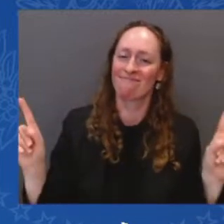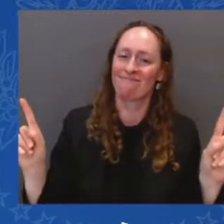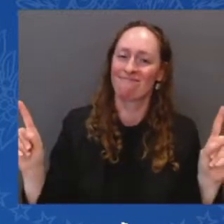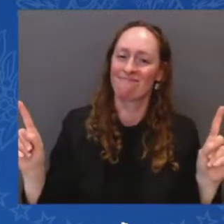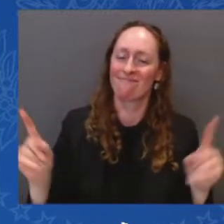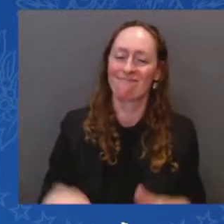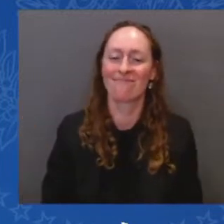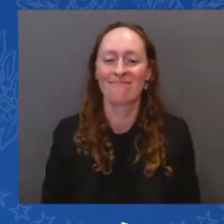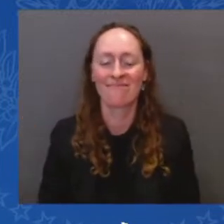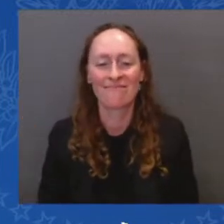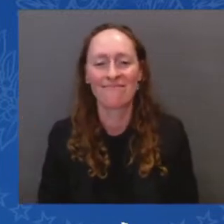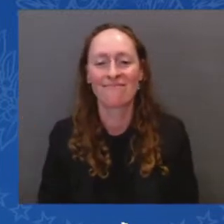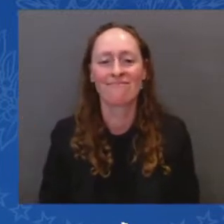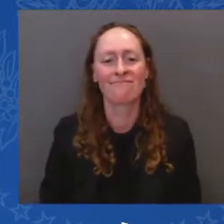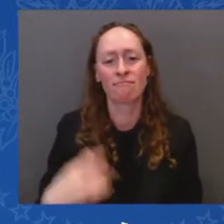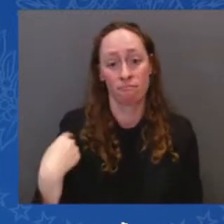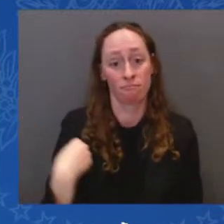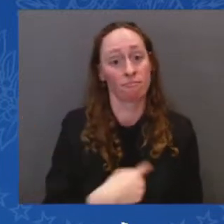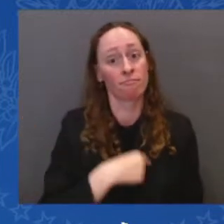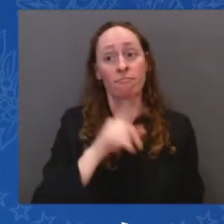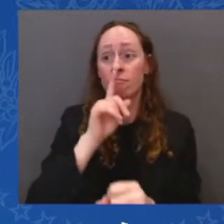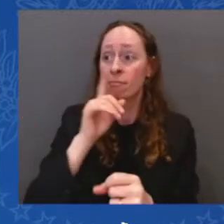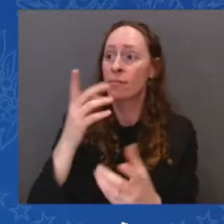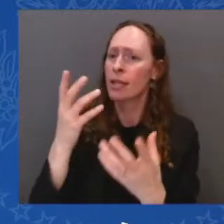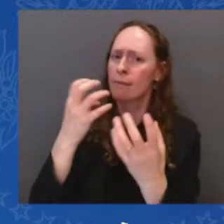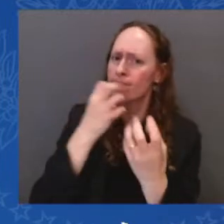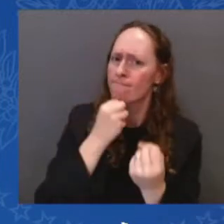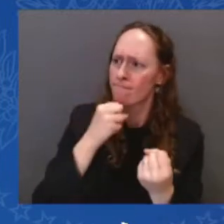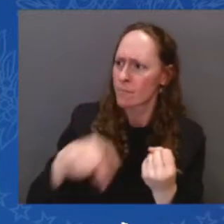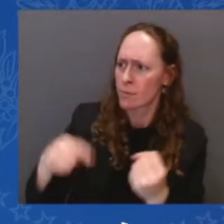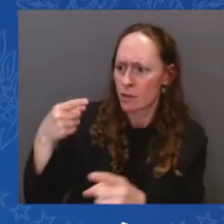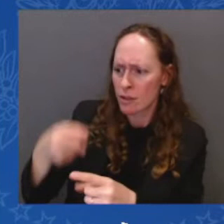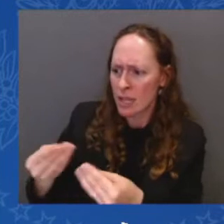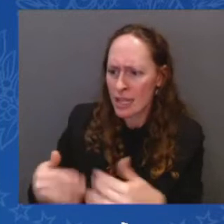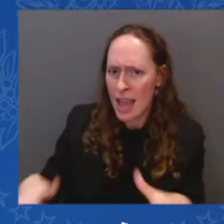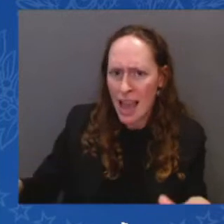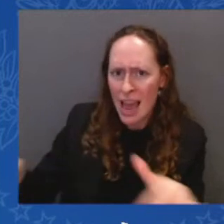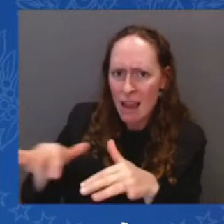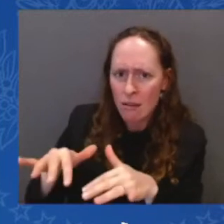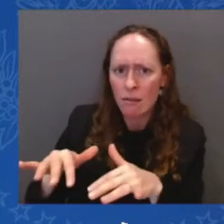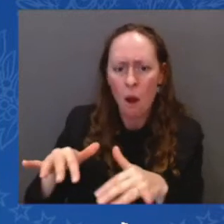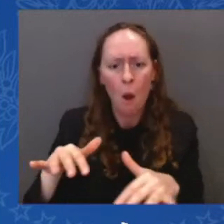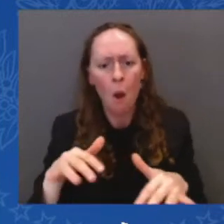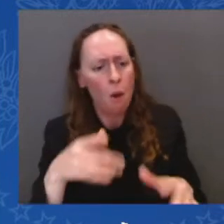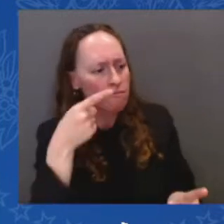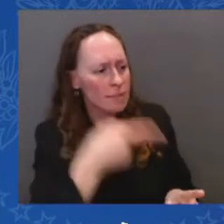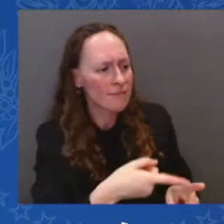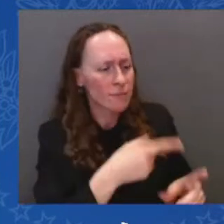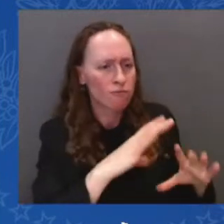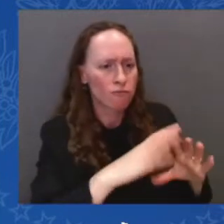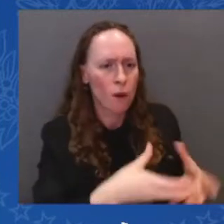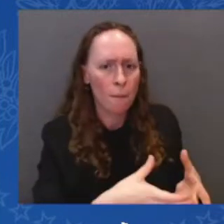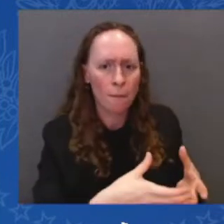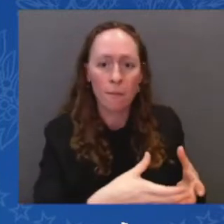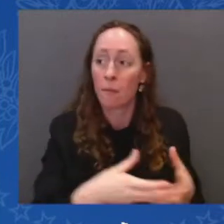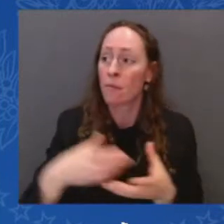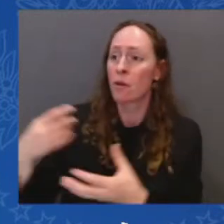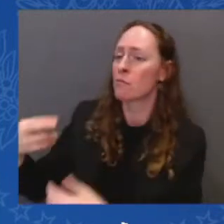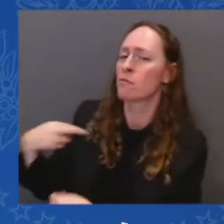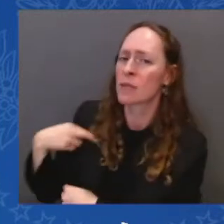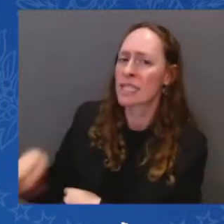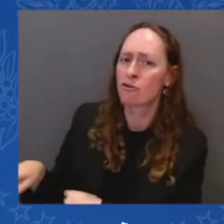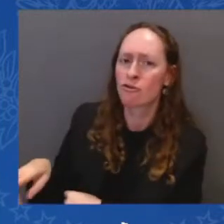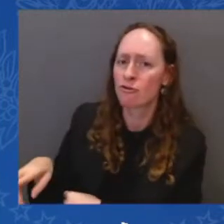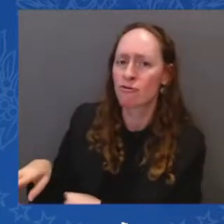country. We don't take an oath to a tribe. We don't take an oath to a religion. We don't take an oath to a king or